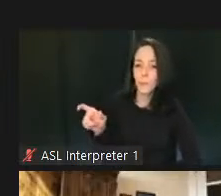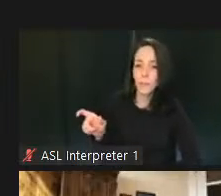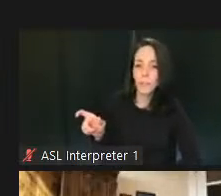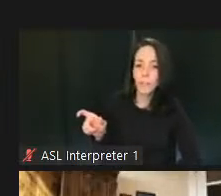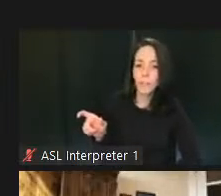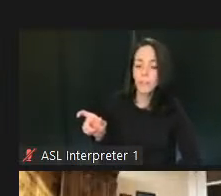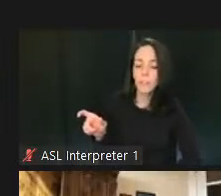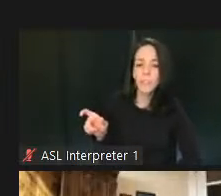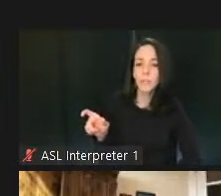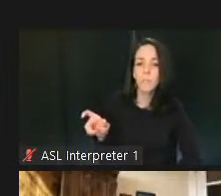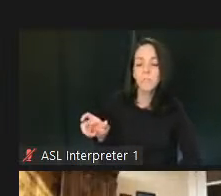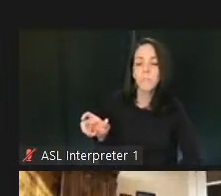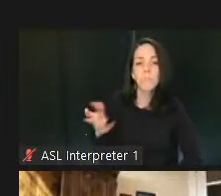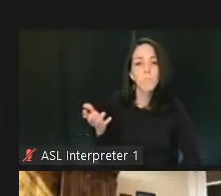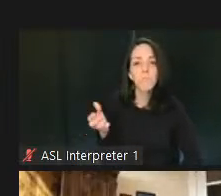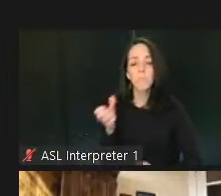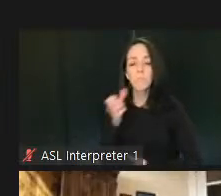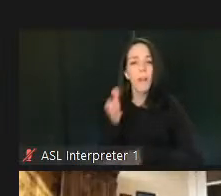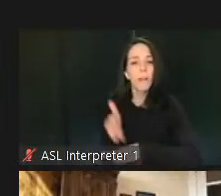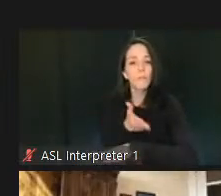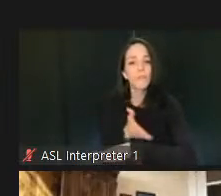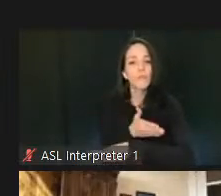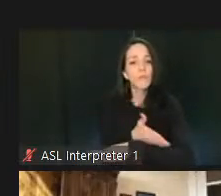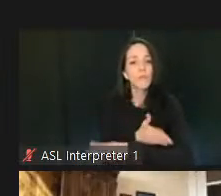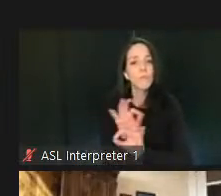not been improved to its ultimate standard yet.